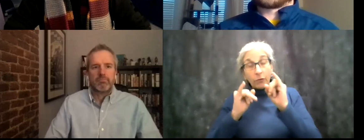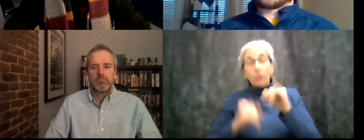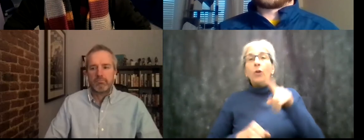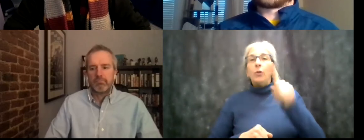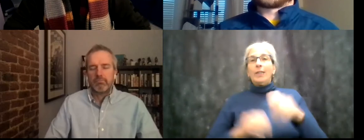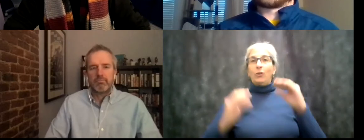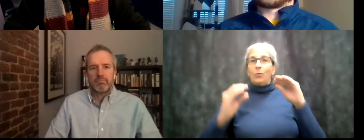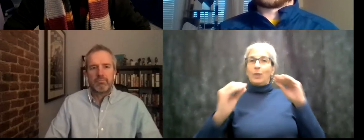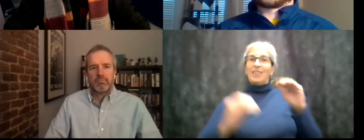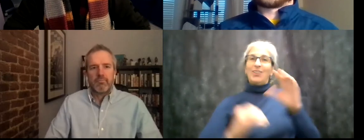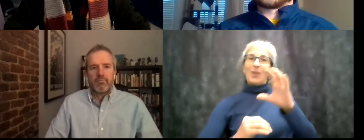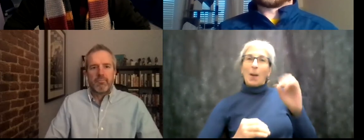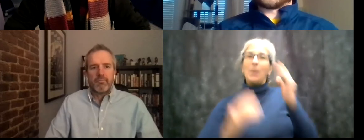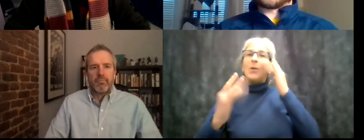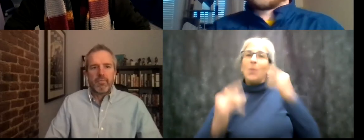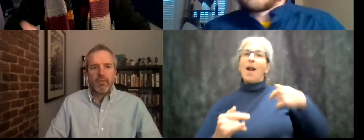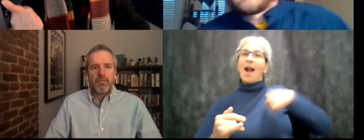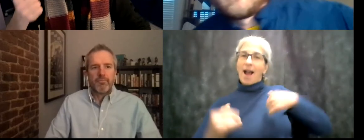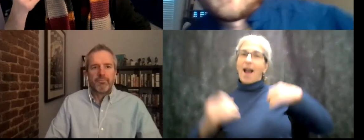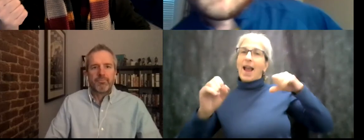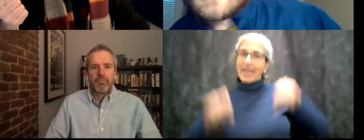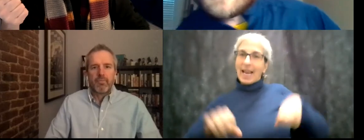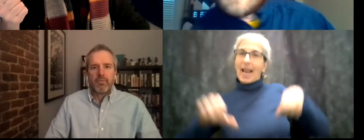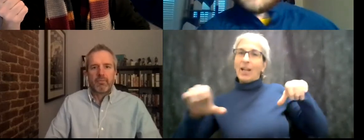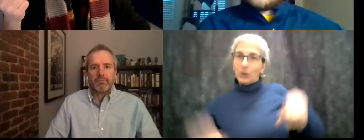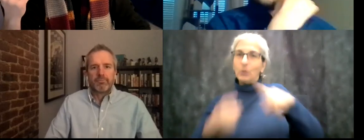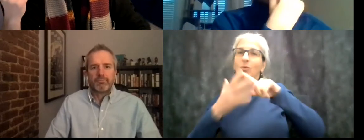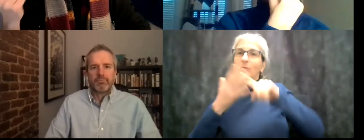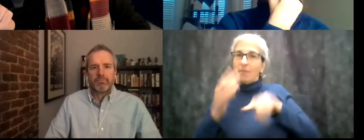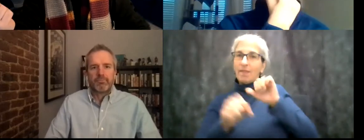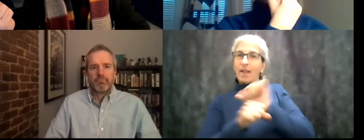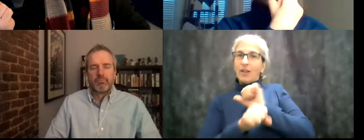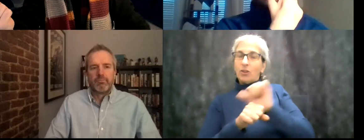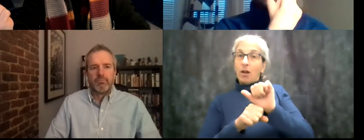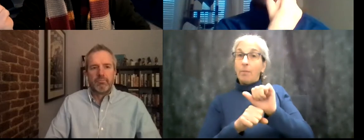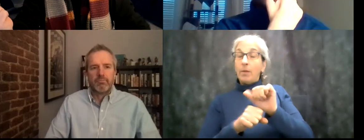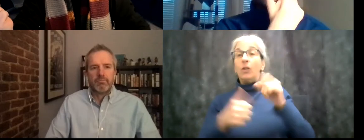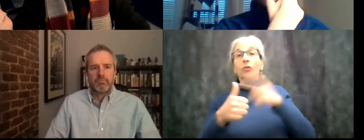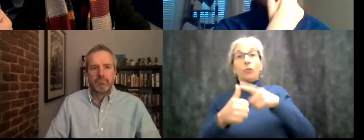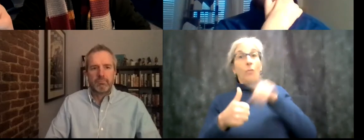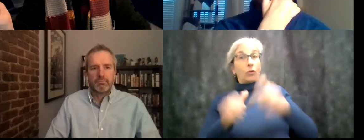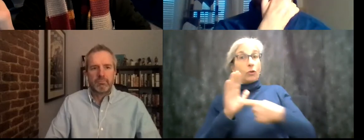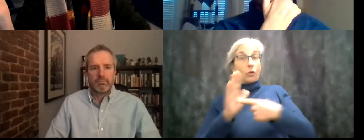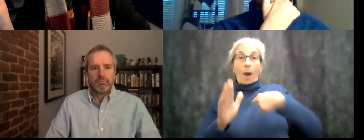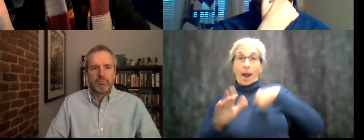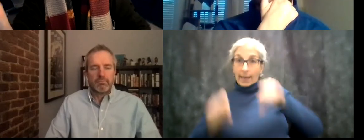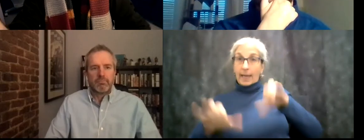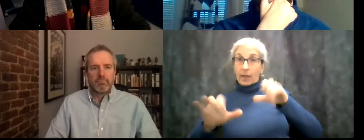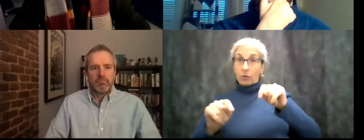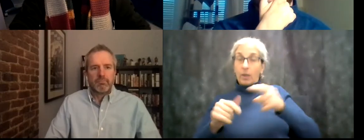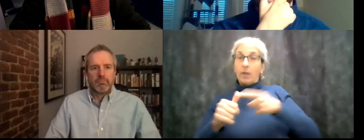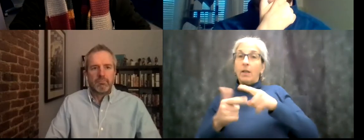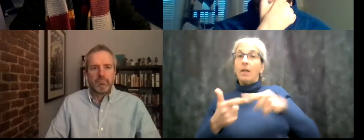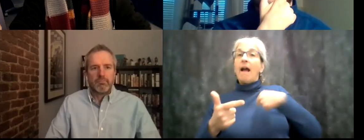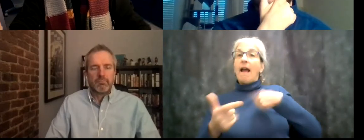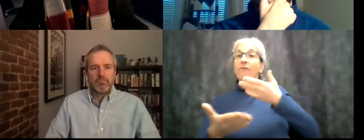would be good at that. And so part of it is, I can do it. I have proof. And I'm